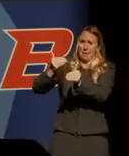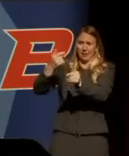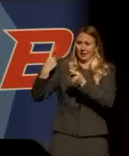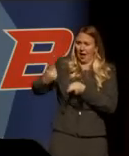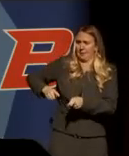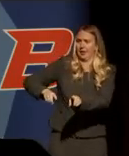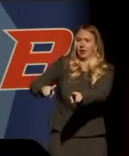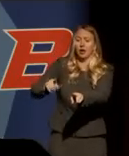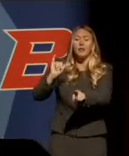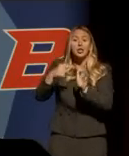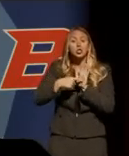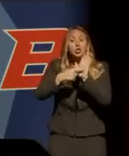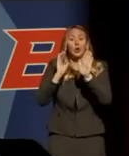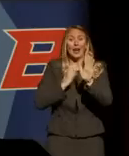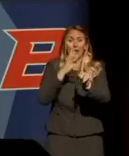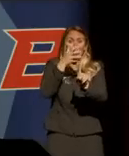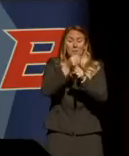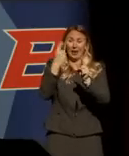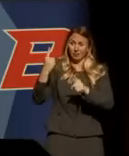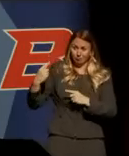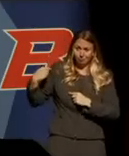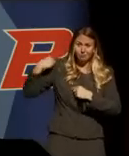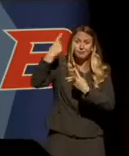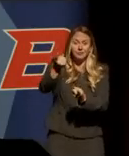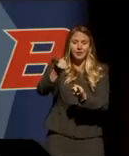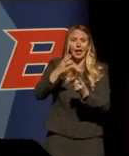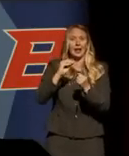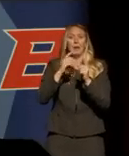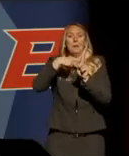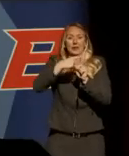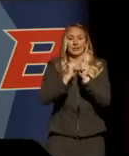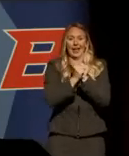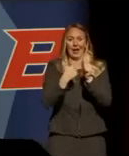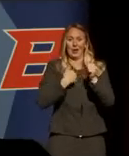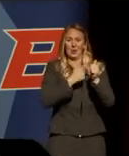we have made it as a university and the ways in which we are moving forward.